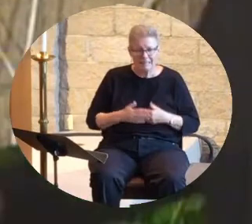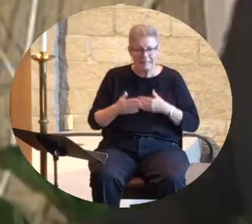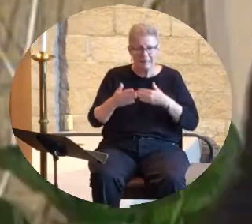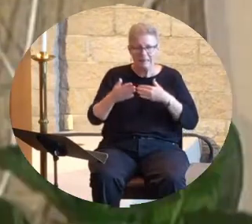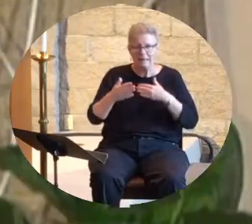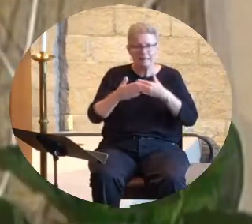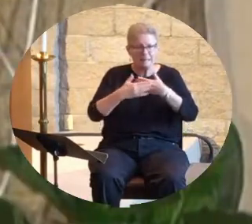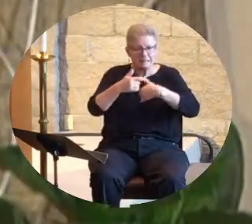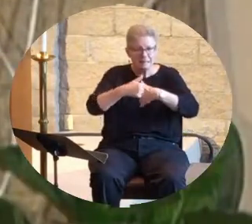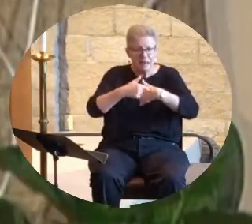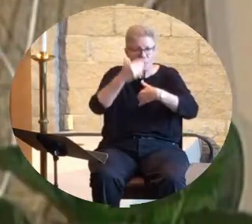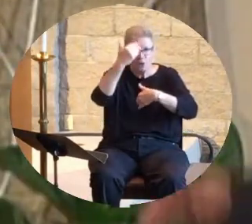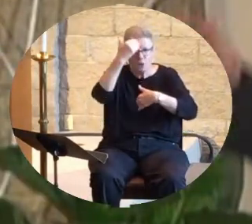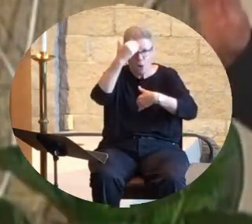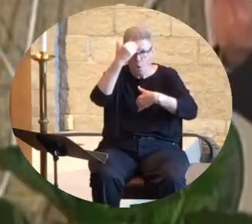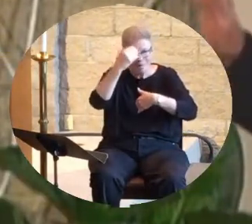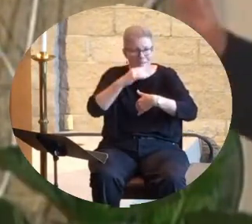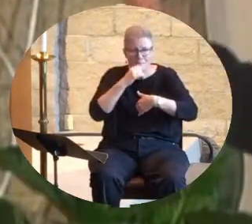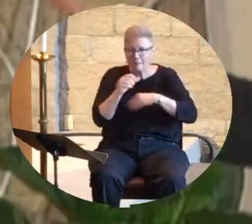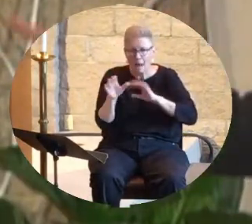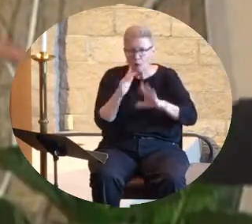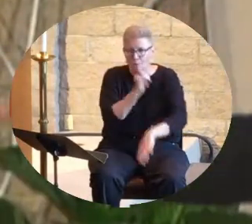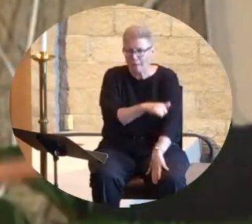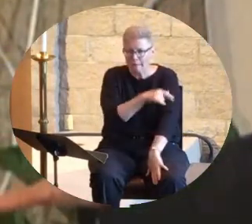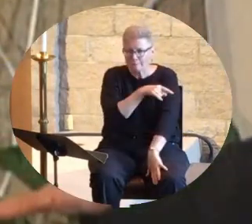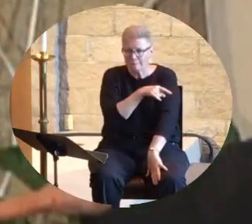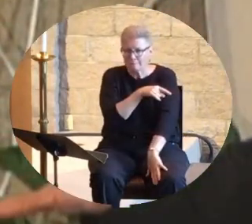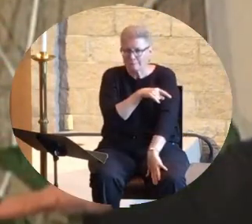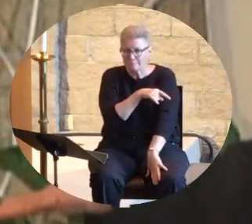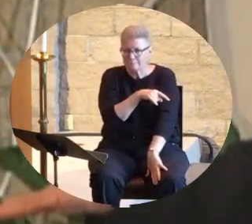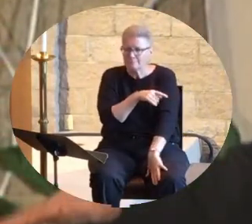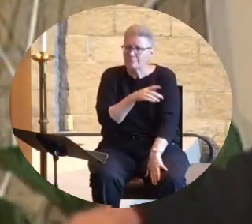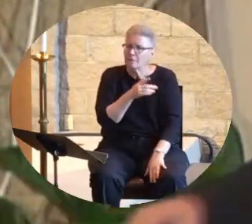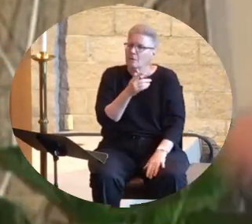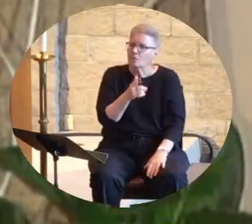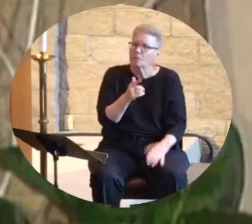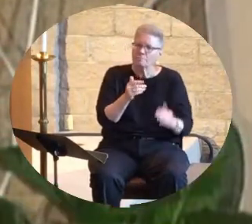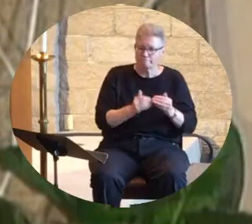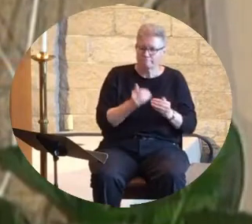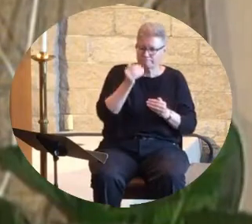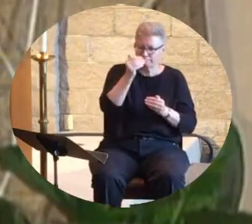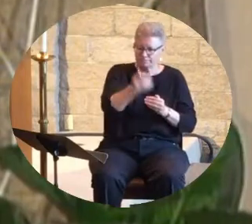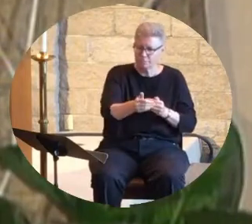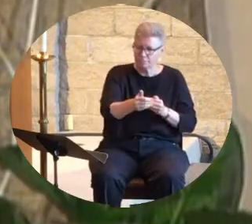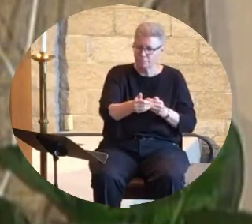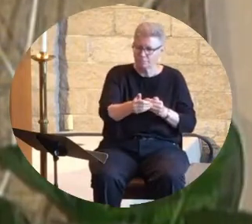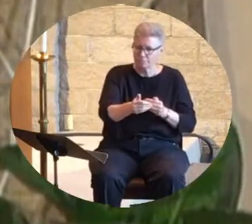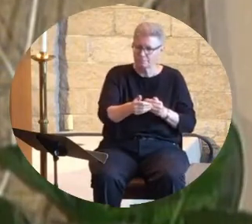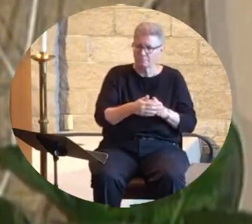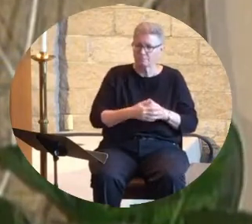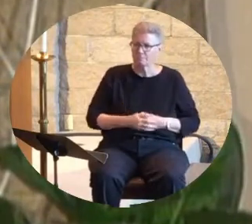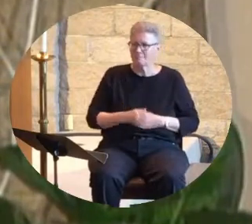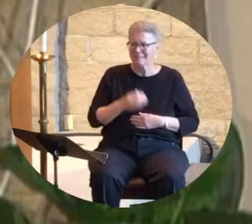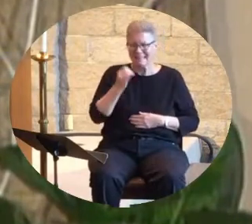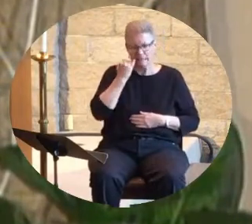next time. We have failed forward. So When we hang on to